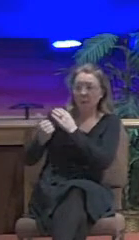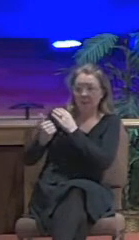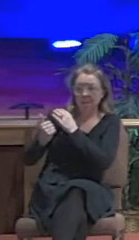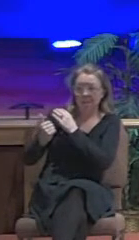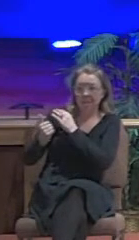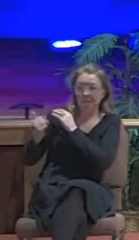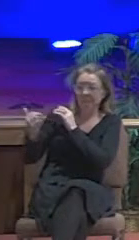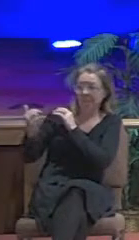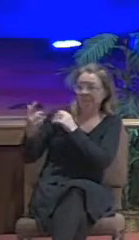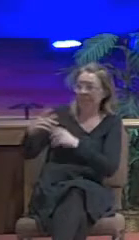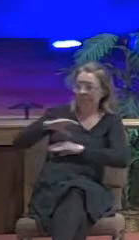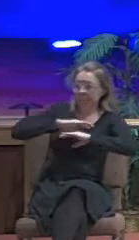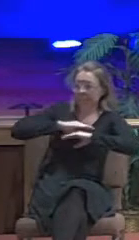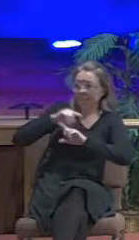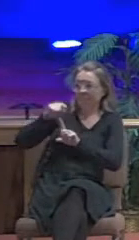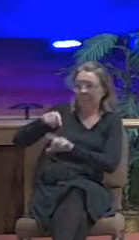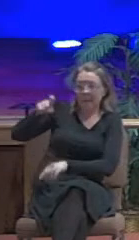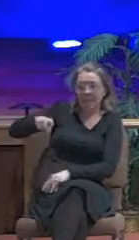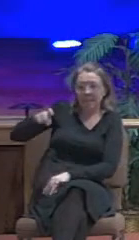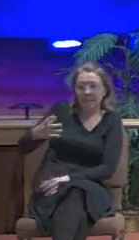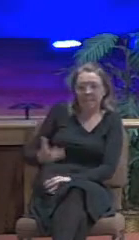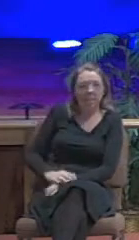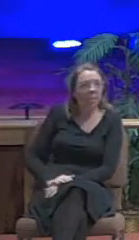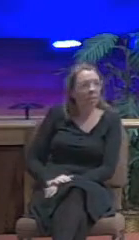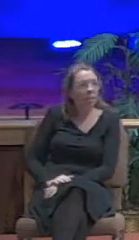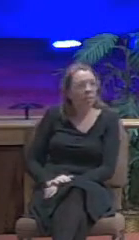But what's typically our response? Not my problem.